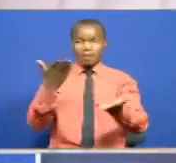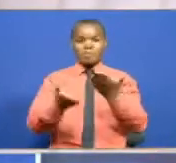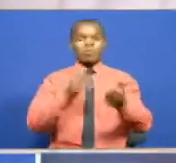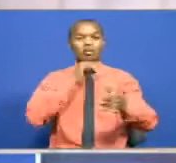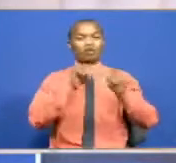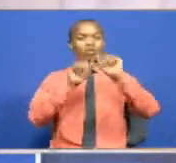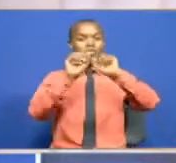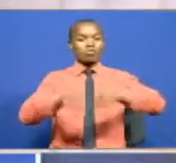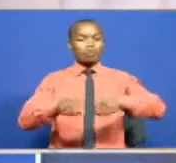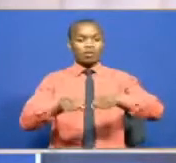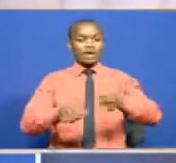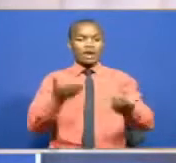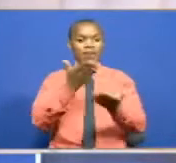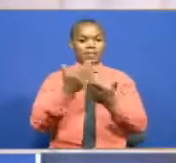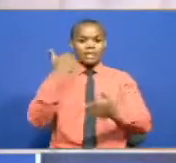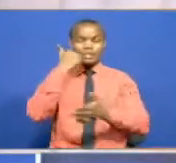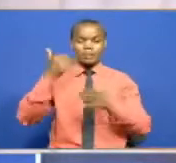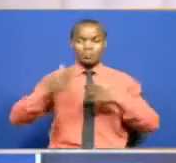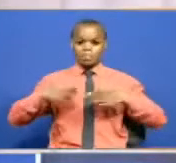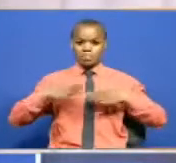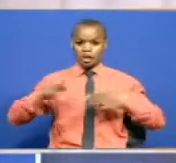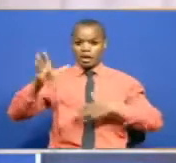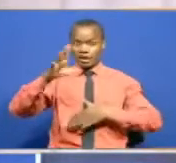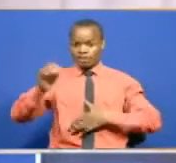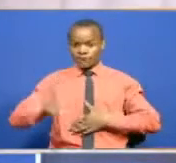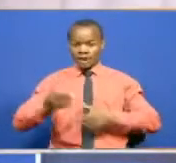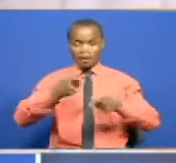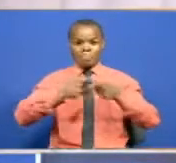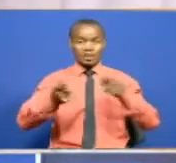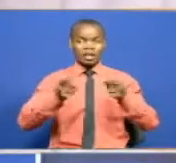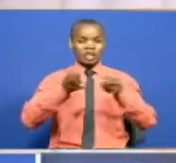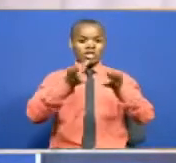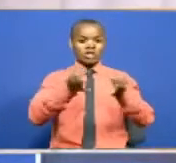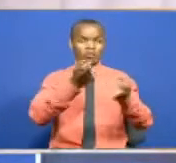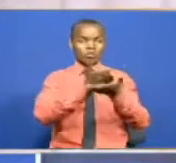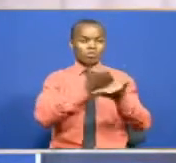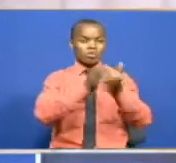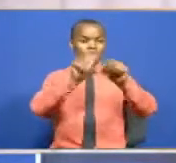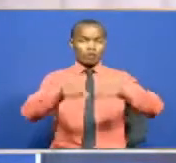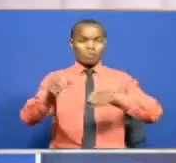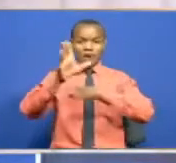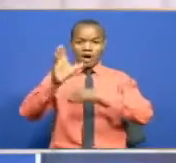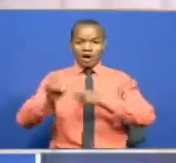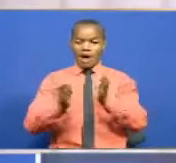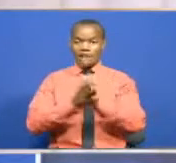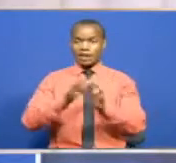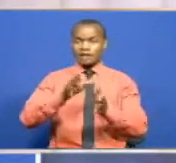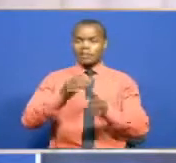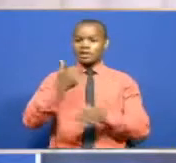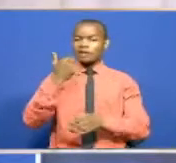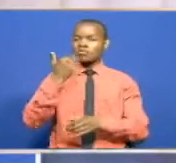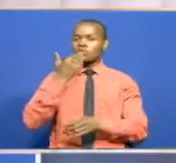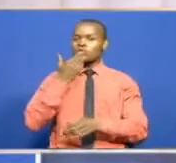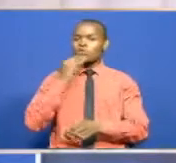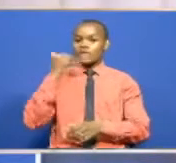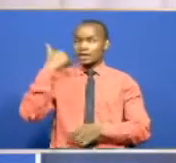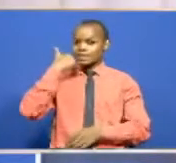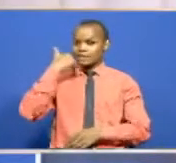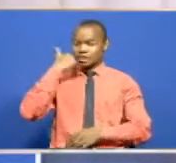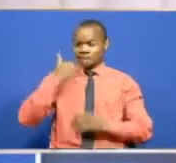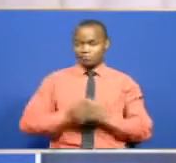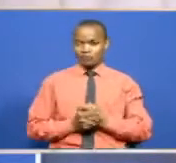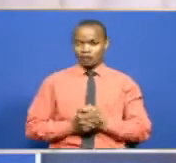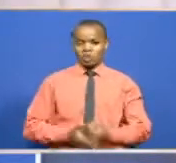Africa. So for us to be able to give drugs to an African patient with cancer, diabetes, heart disease, sickle cell, we want to